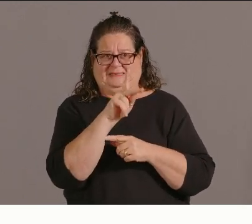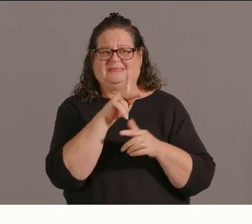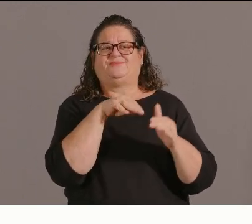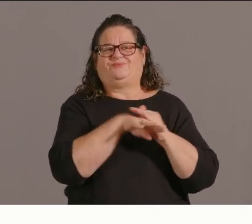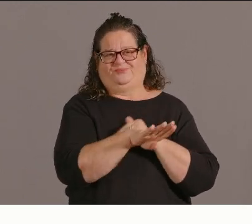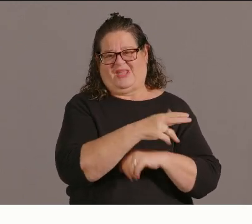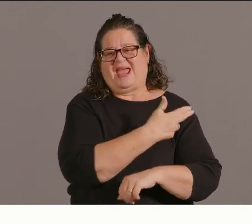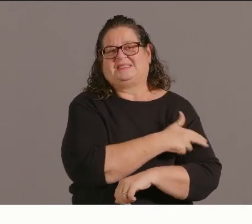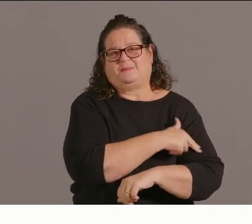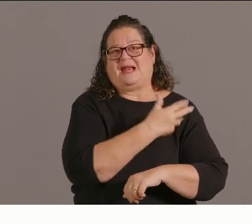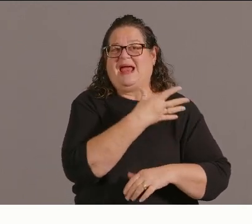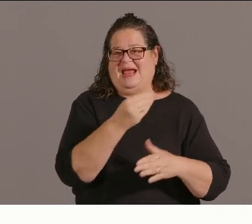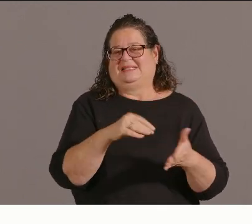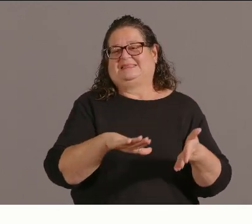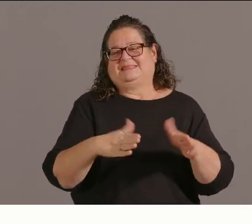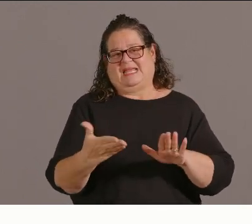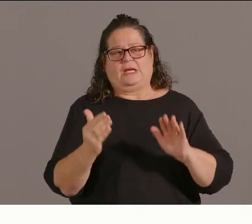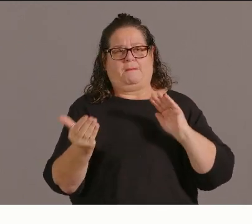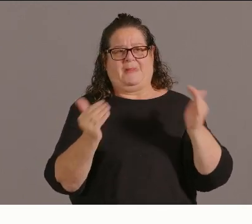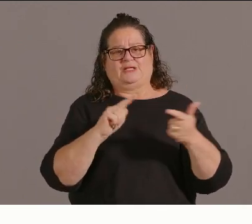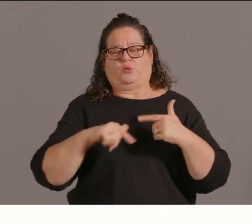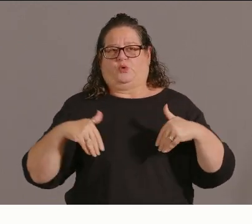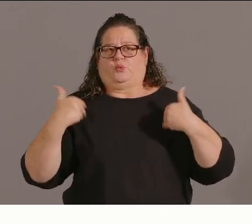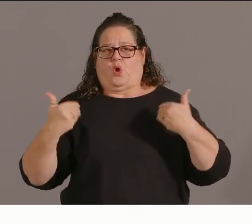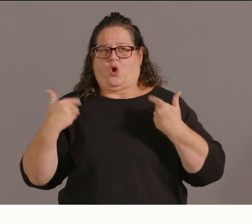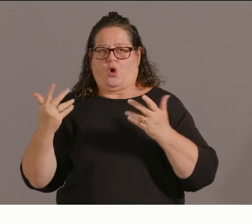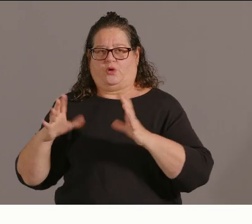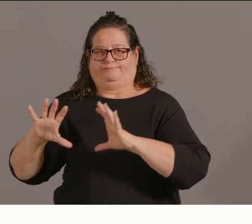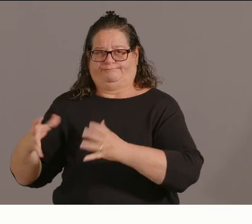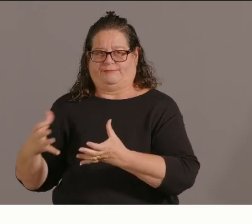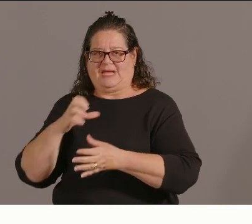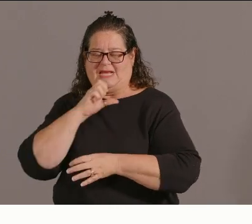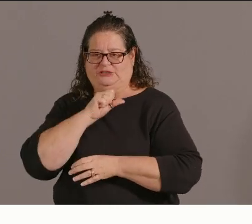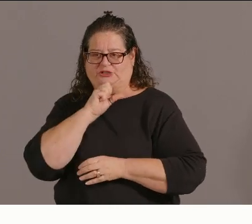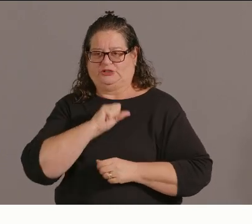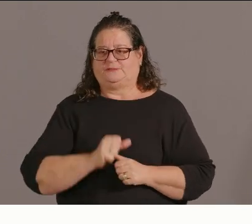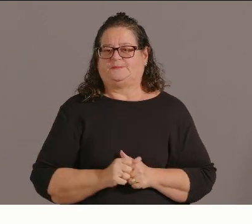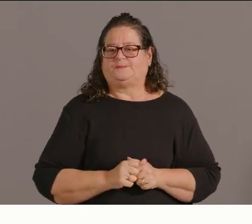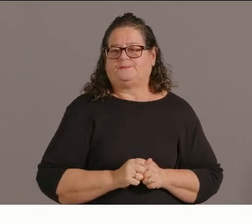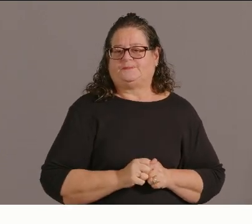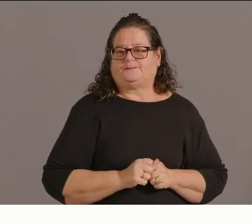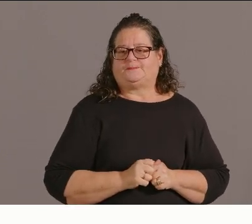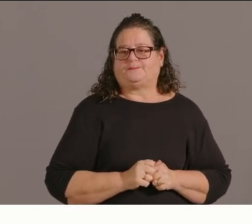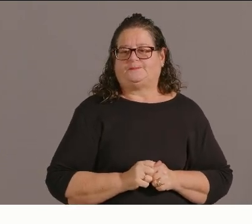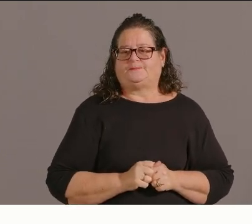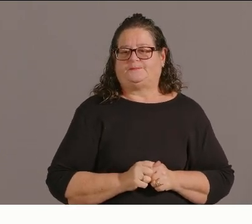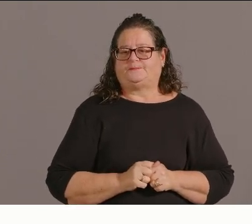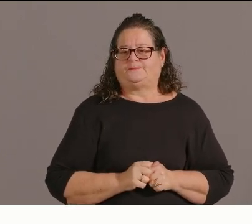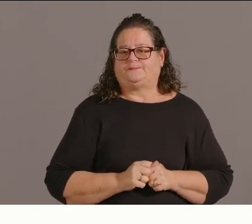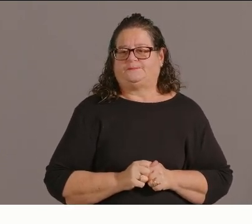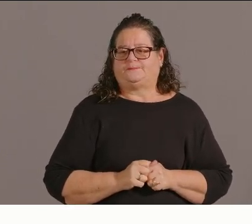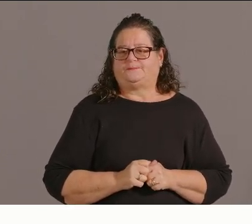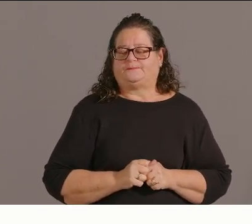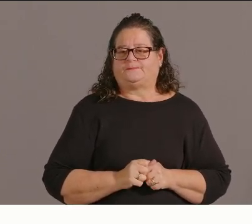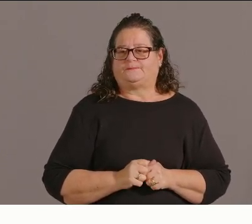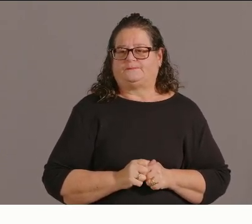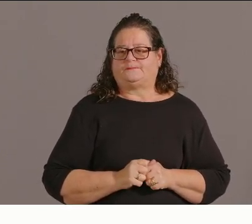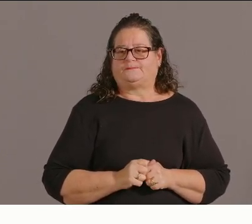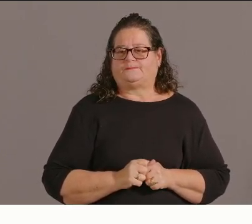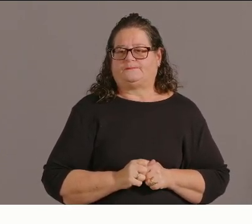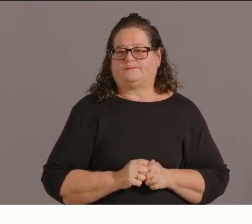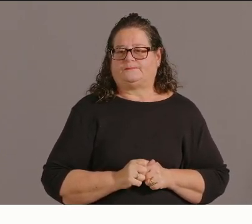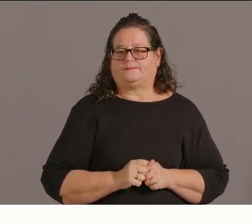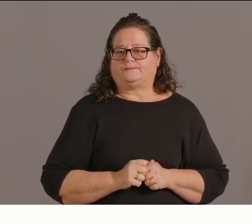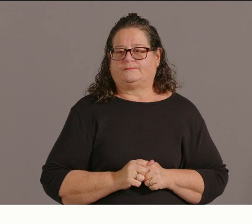you compare that to cohorts of the younger population. This is the single most